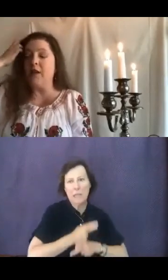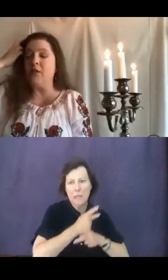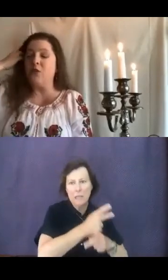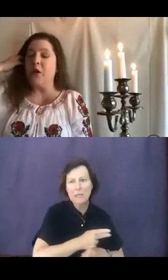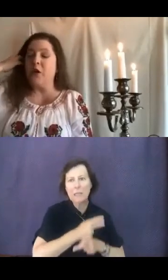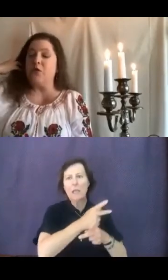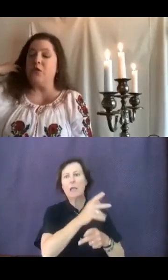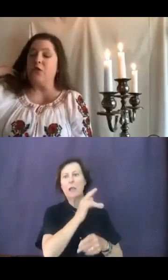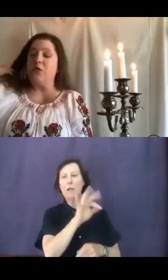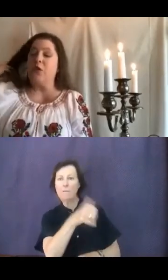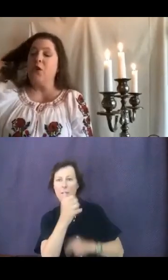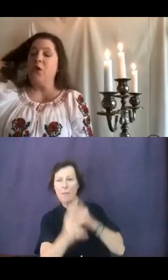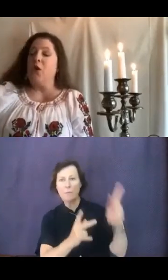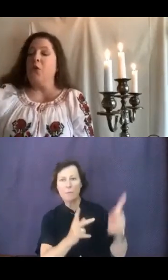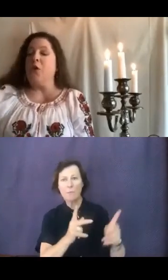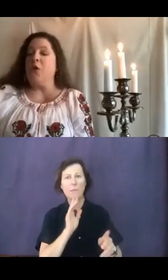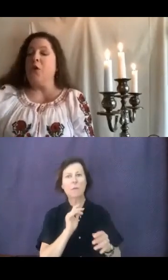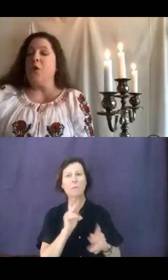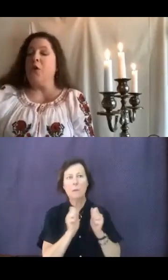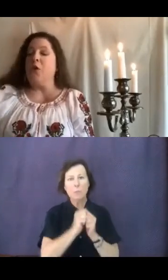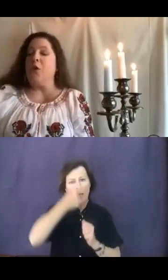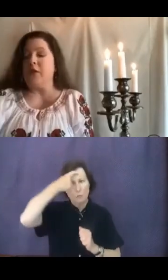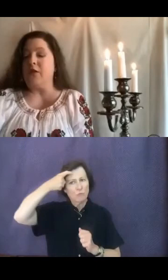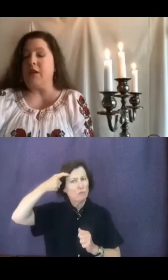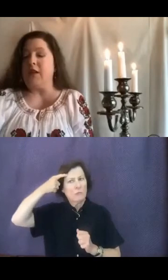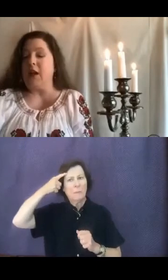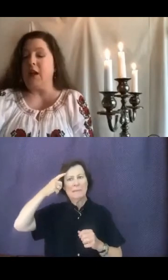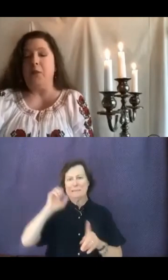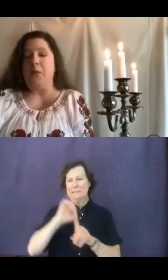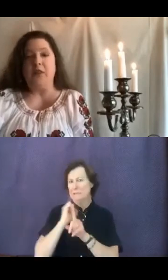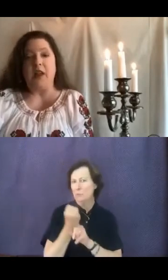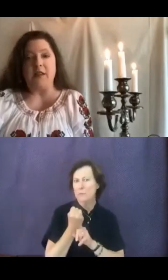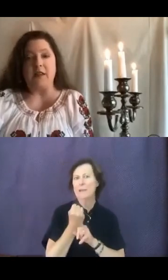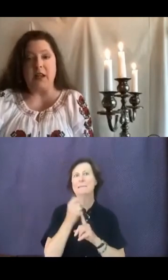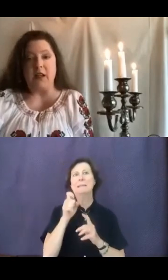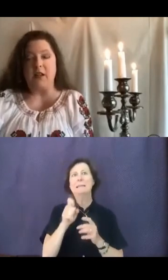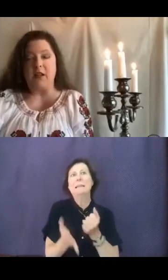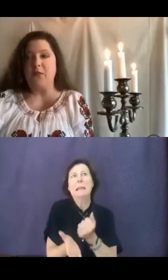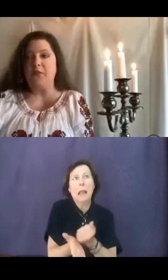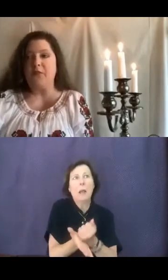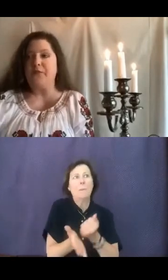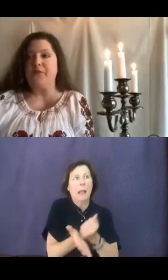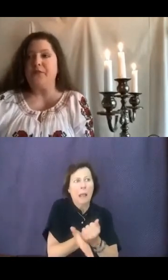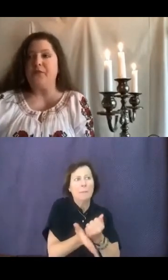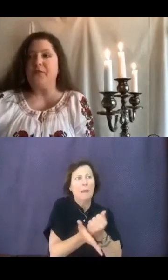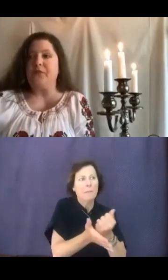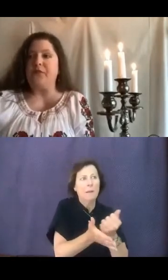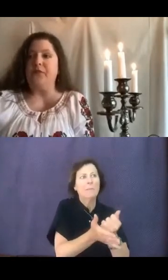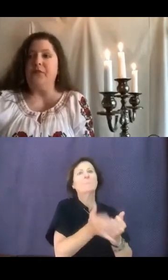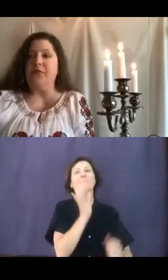traumatic situations where there is so much constant help that is needed.